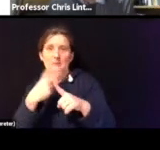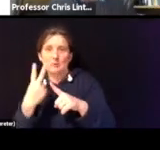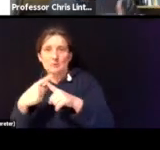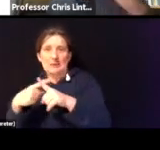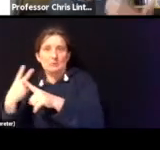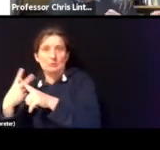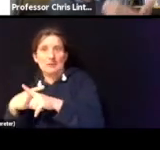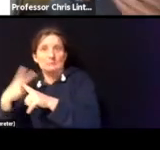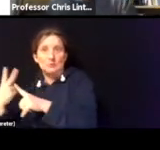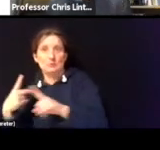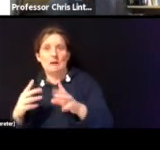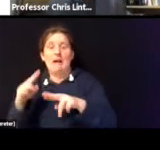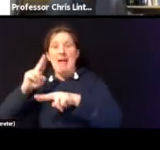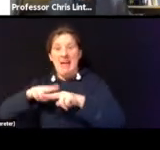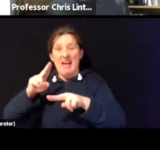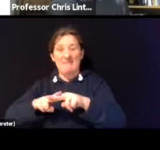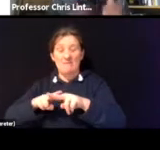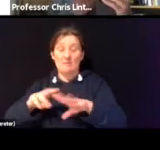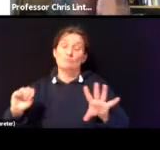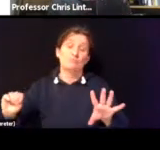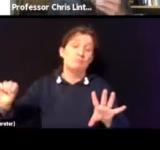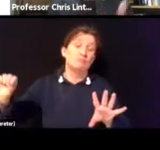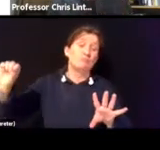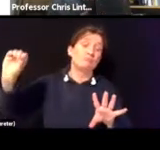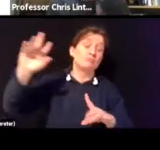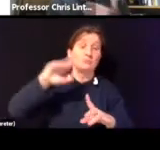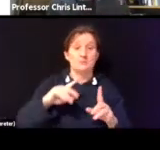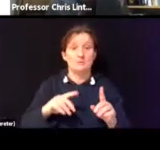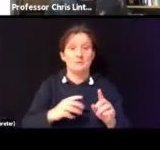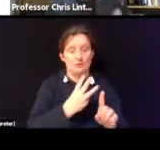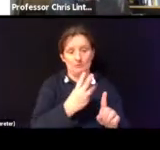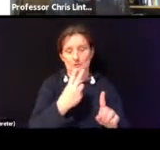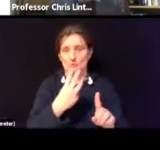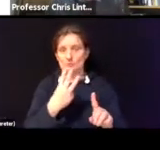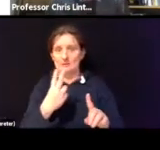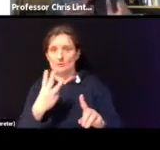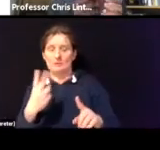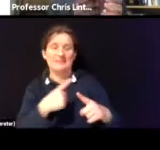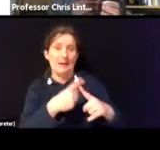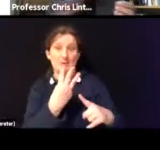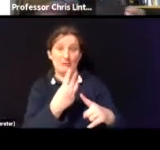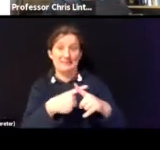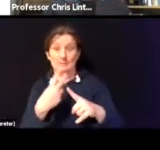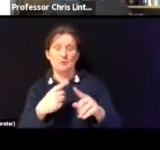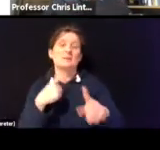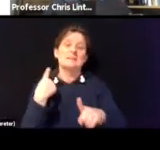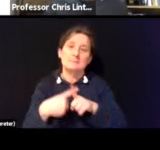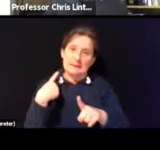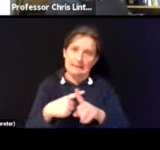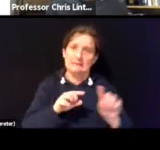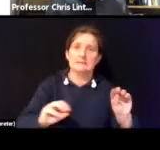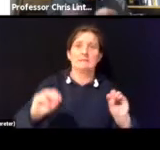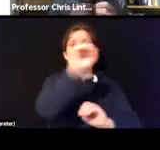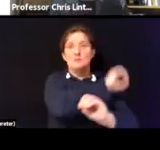orbits E completes, F completes 2 orbits. So there's this 3 to 2, 3 to 2, 3 to 2 pattern that links these planets